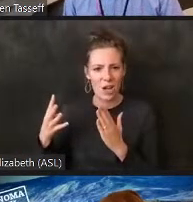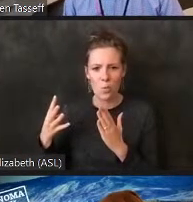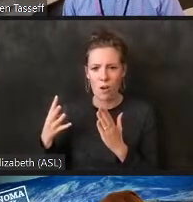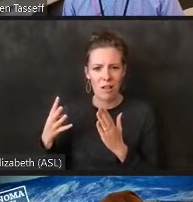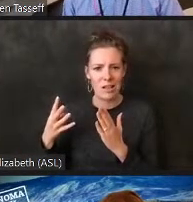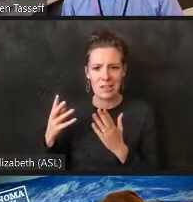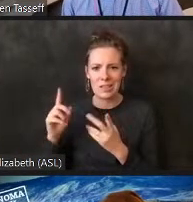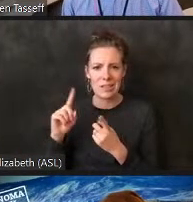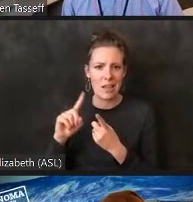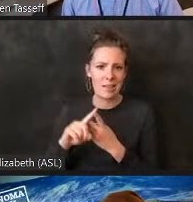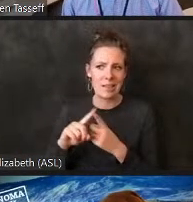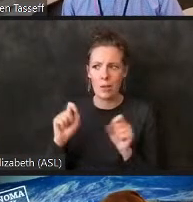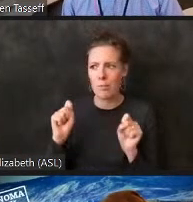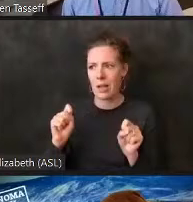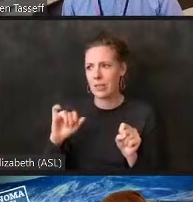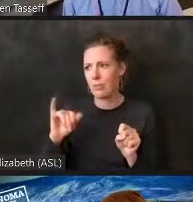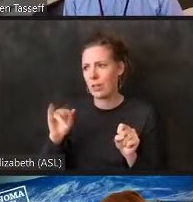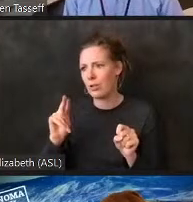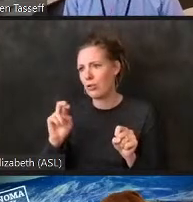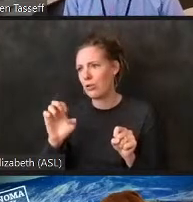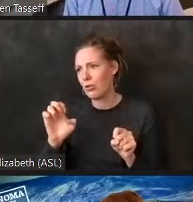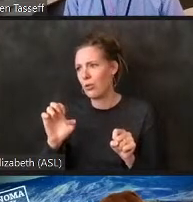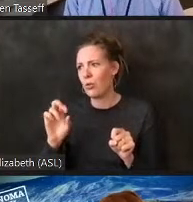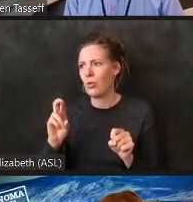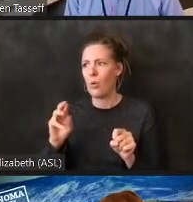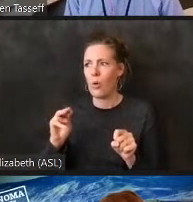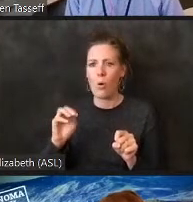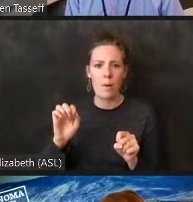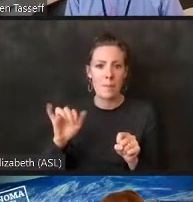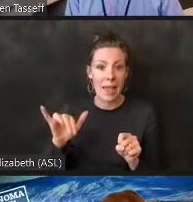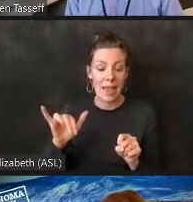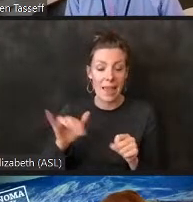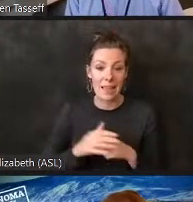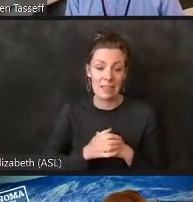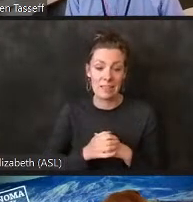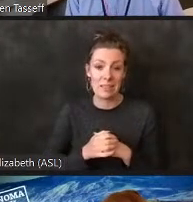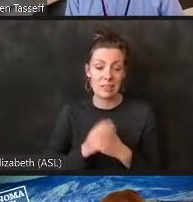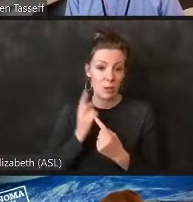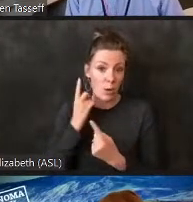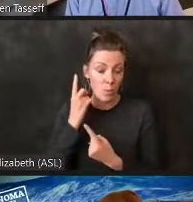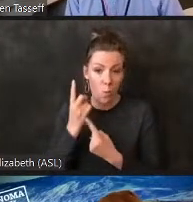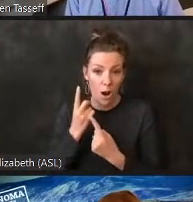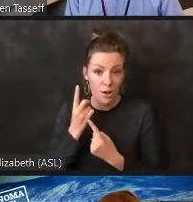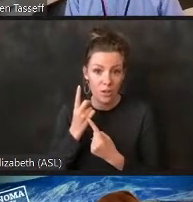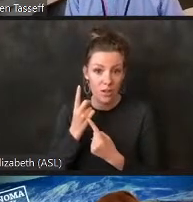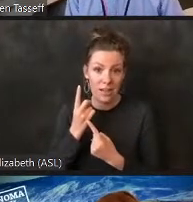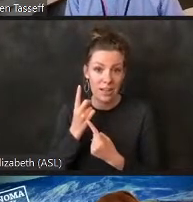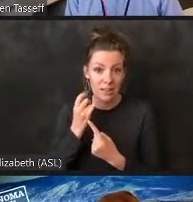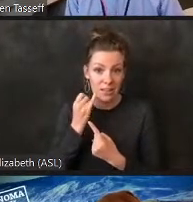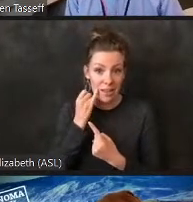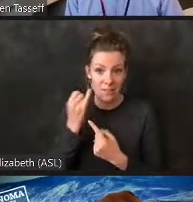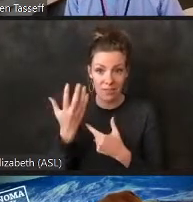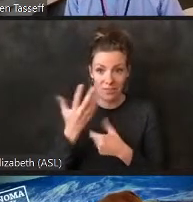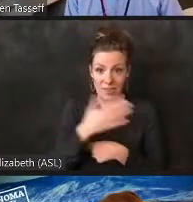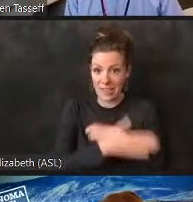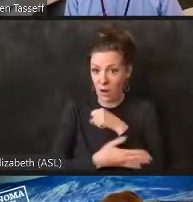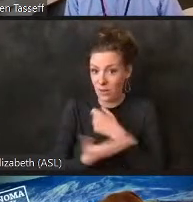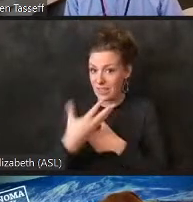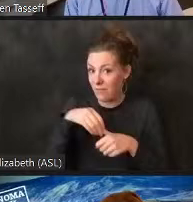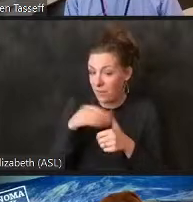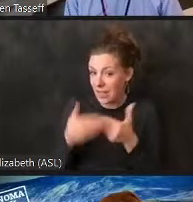know, possibly June or May. I'm wondering if the county has gotten involved in this process or